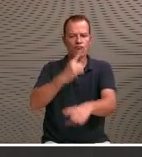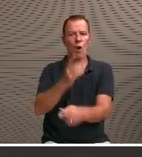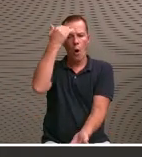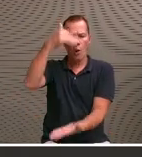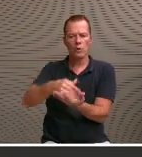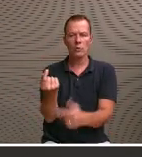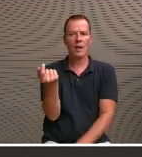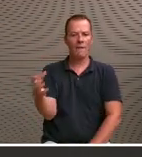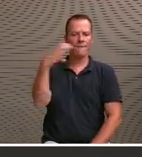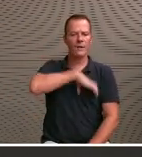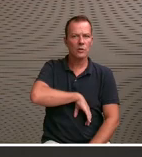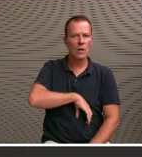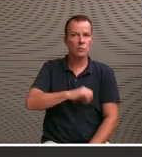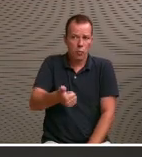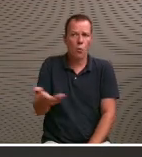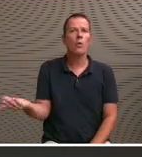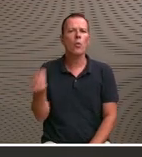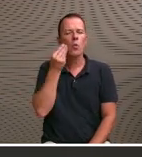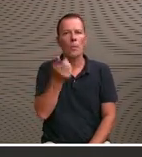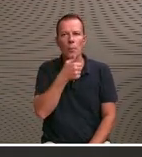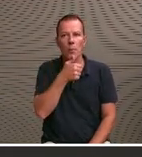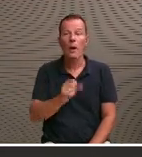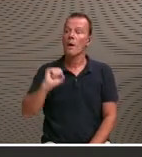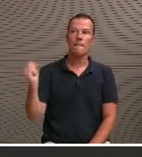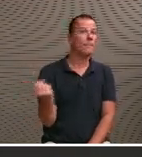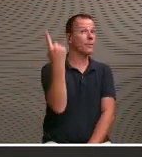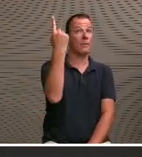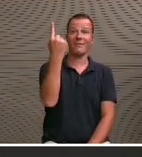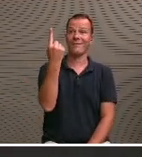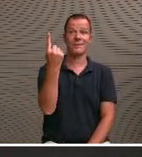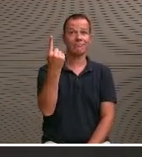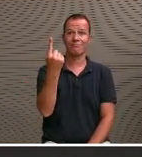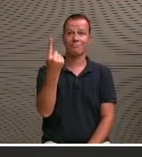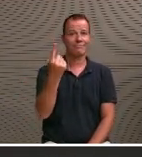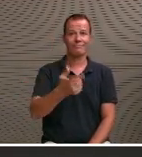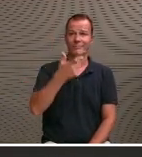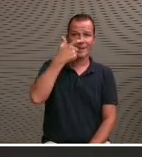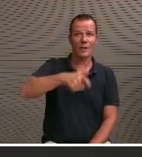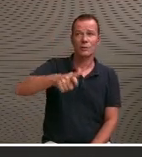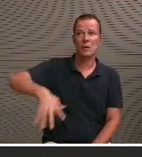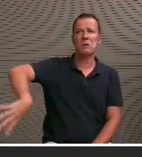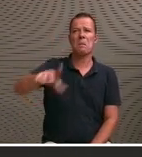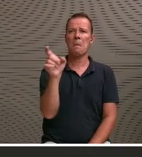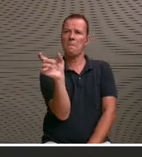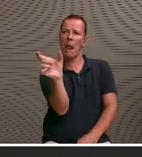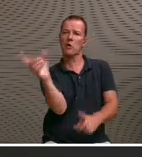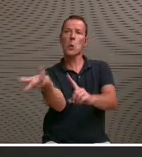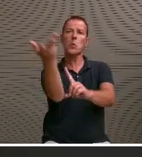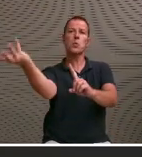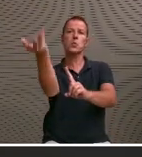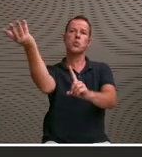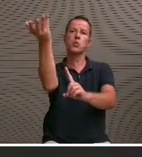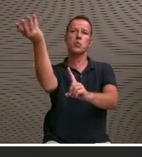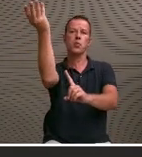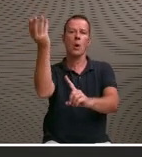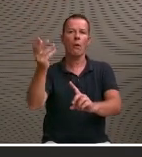Of course, this isn't the first time people have talked in grand or hyperbolic terms about industrial revolutions, right? You know, there was, of course,